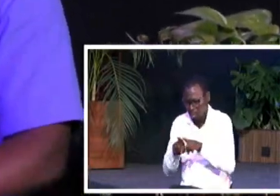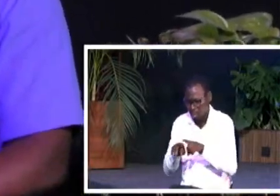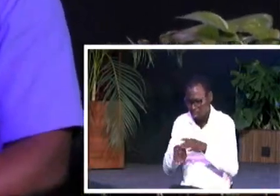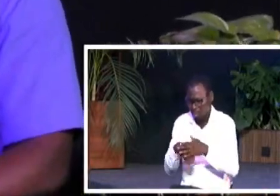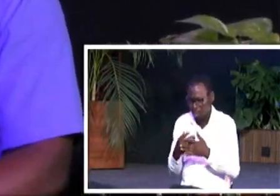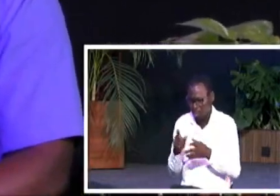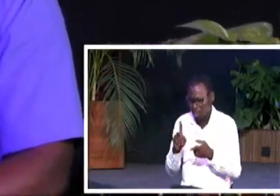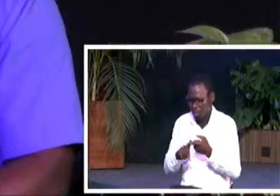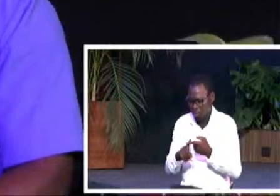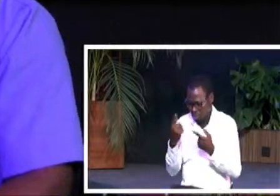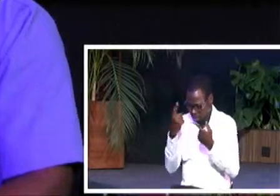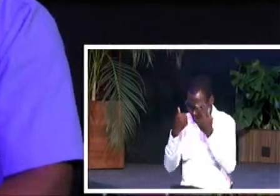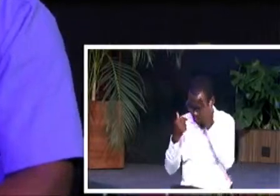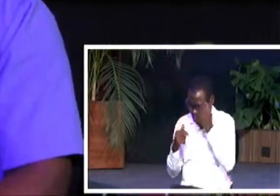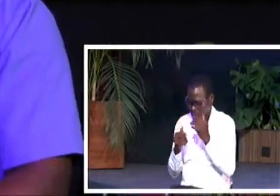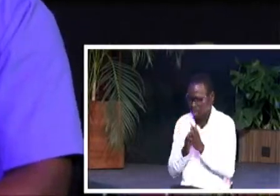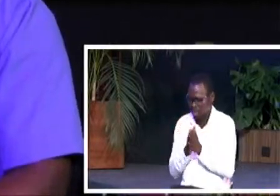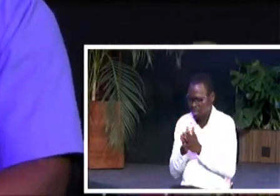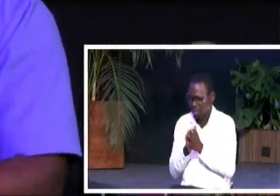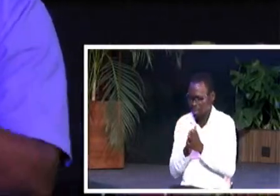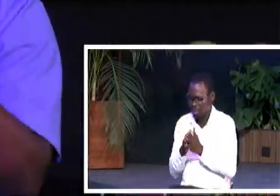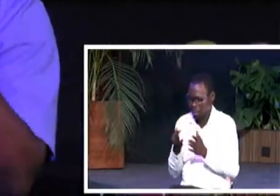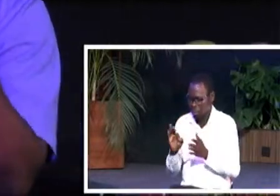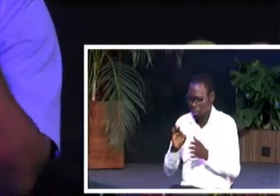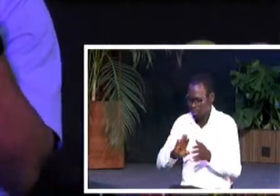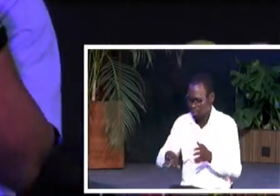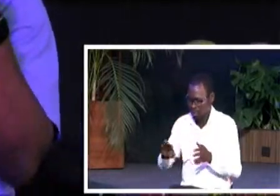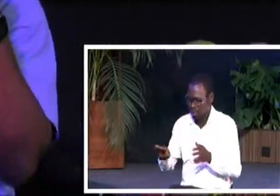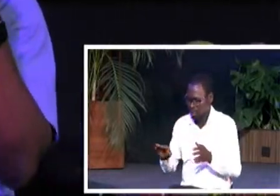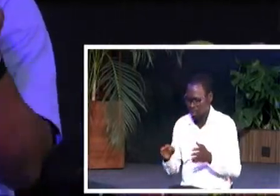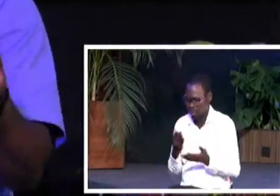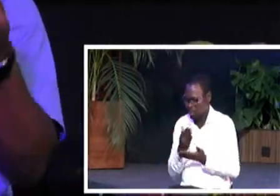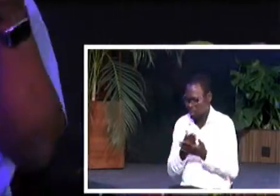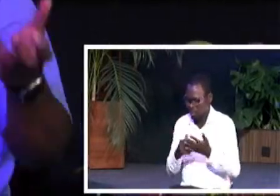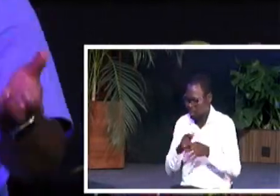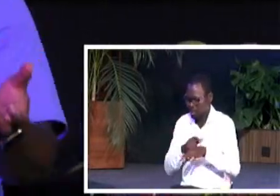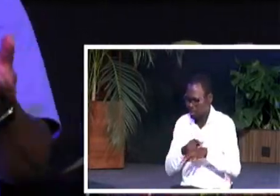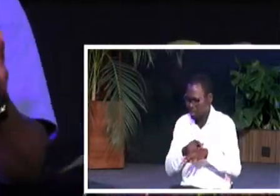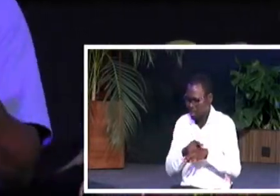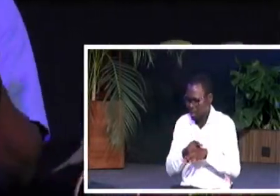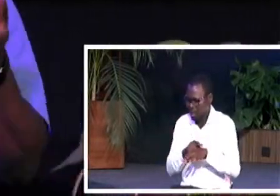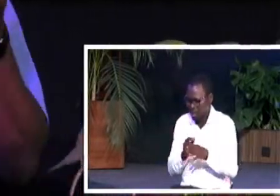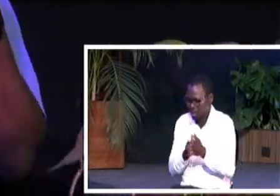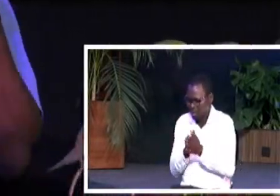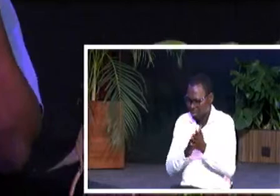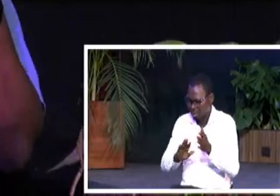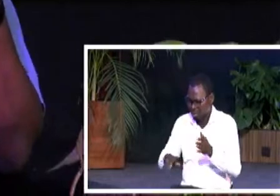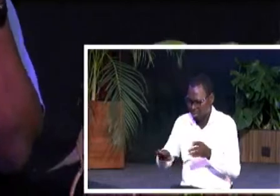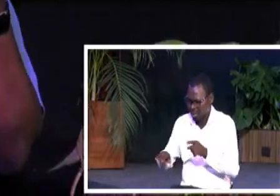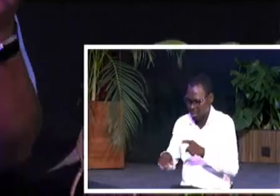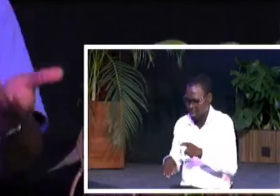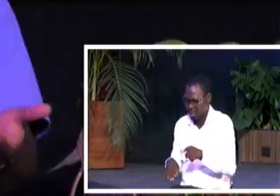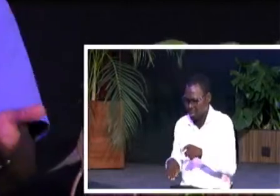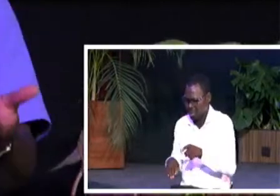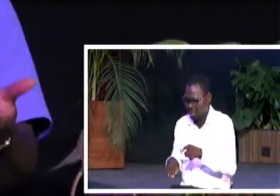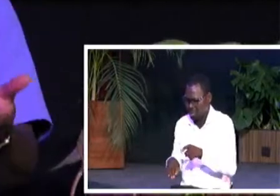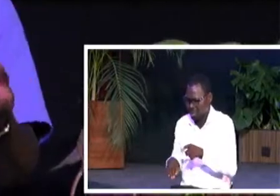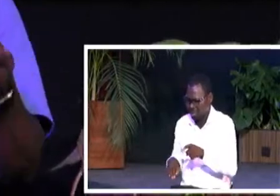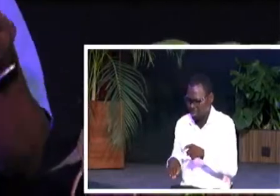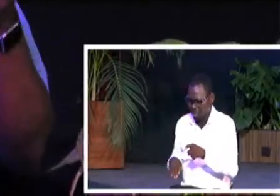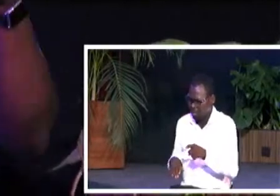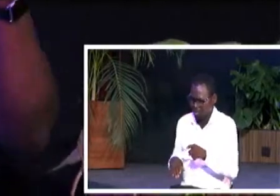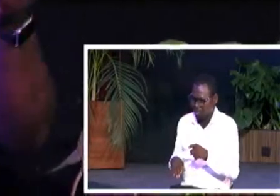interest of your child. Sometimes, if we nab the interest of the child, they will feel